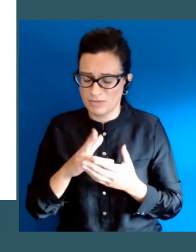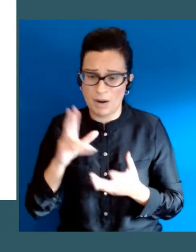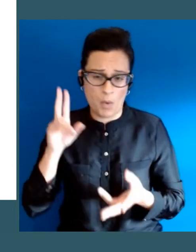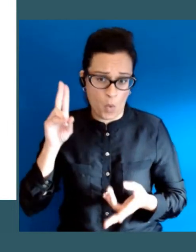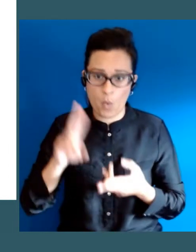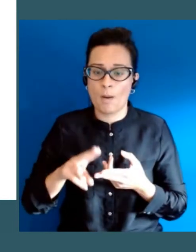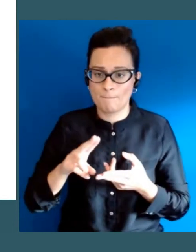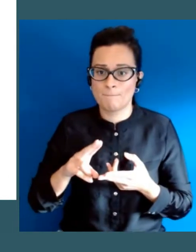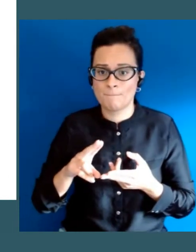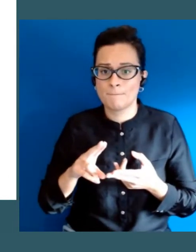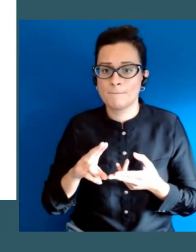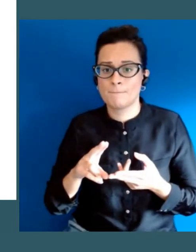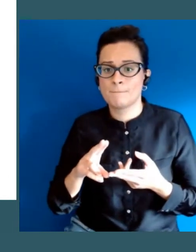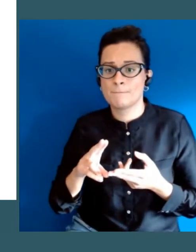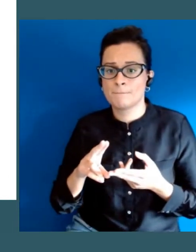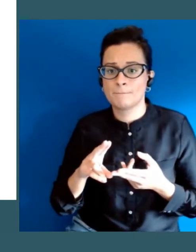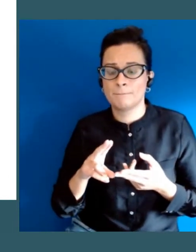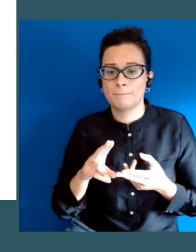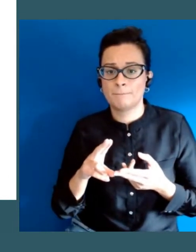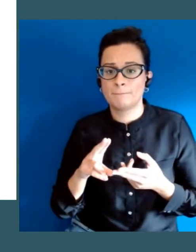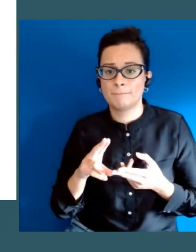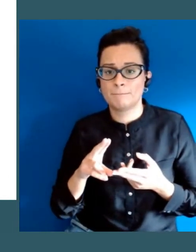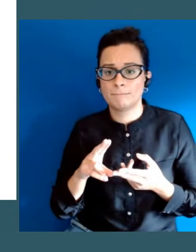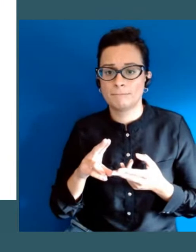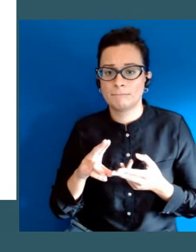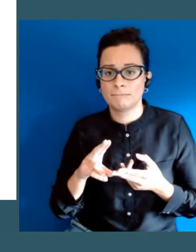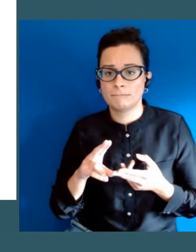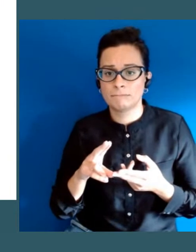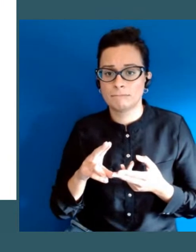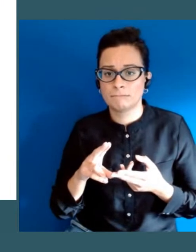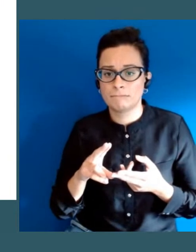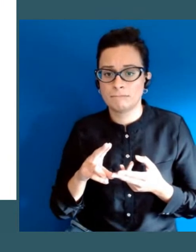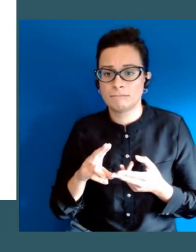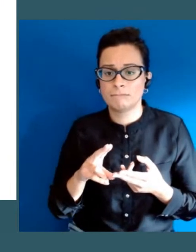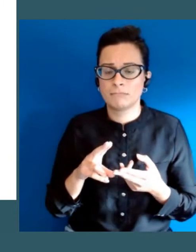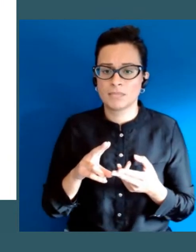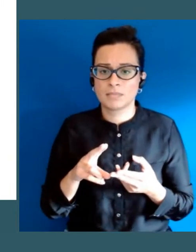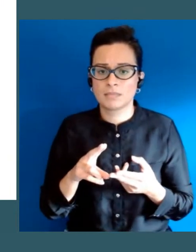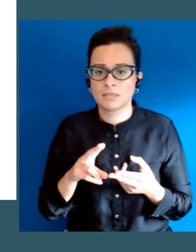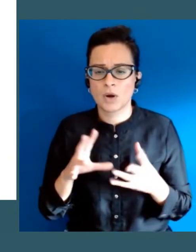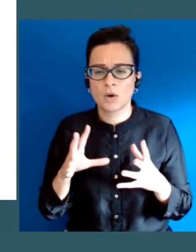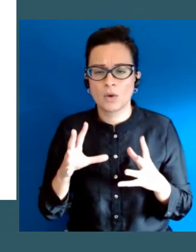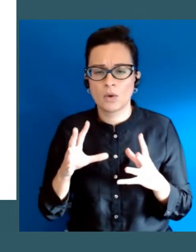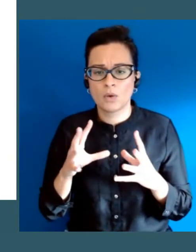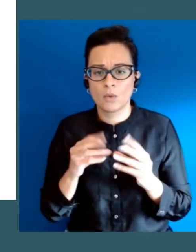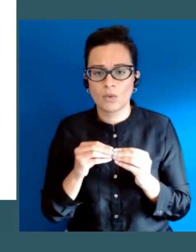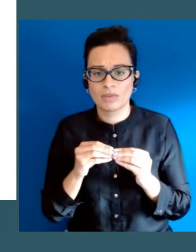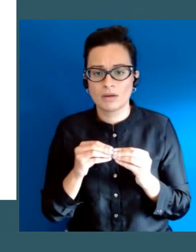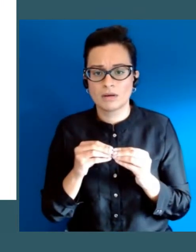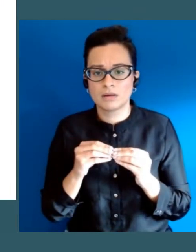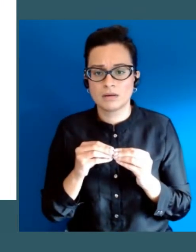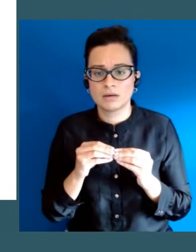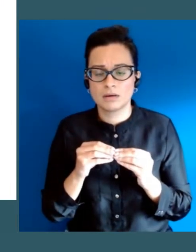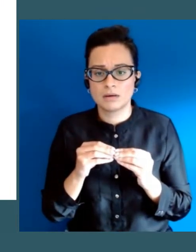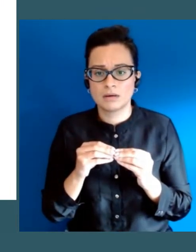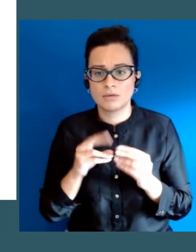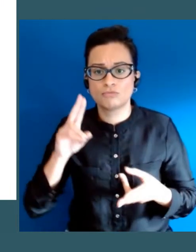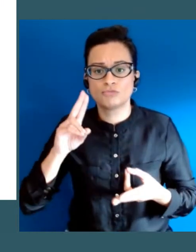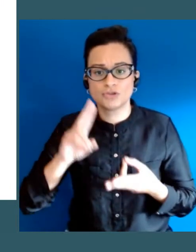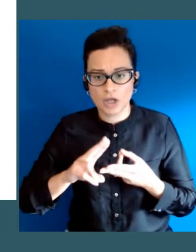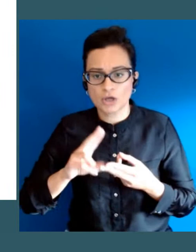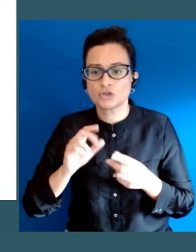the consumption group with reduction in peanut allergy development.